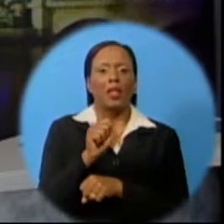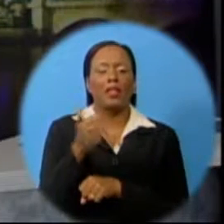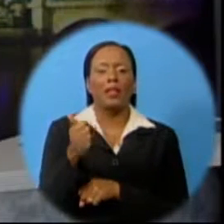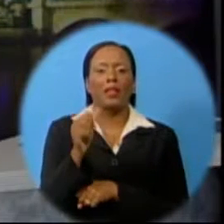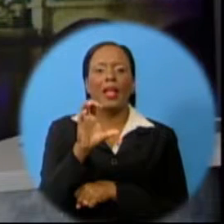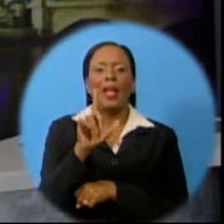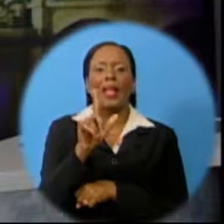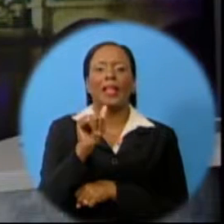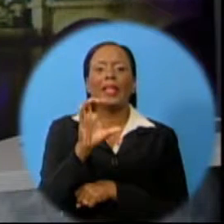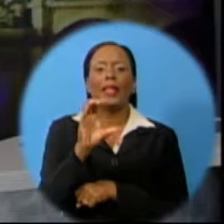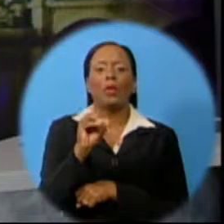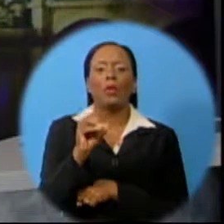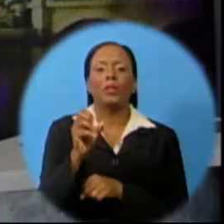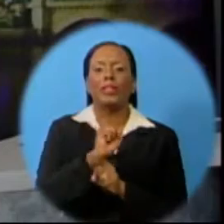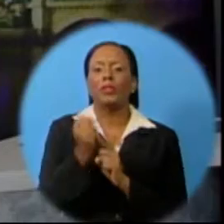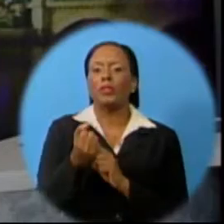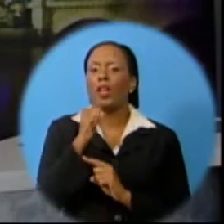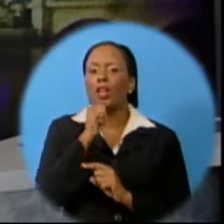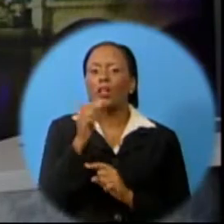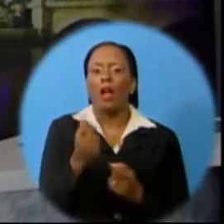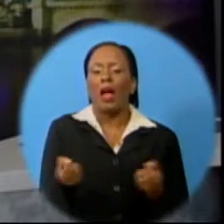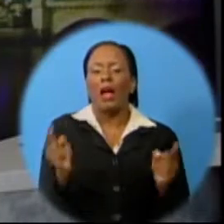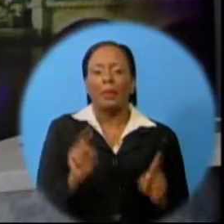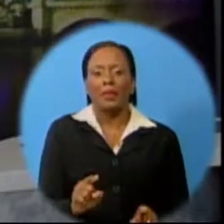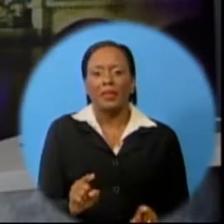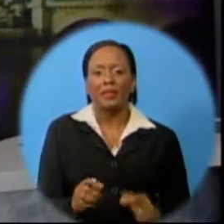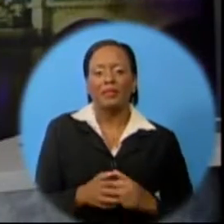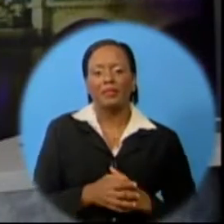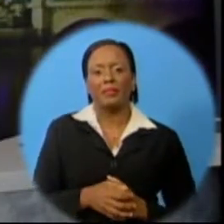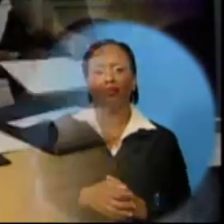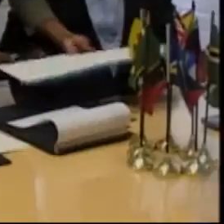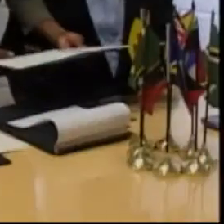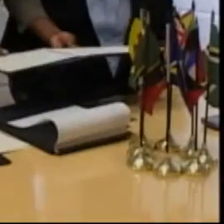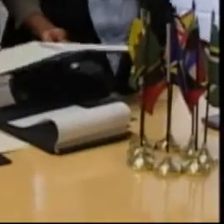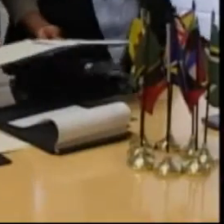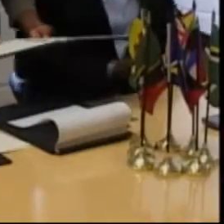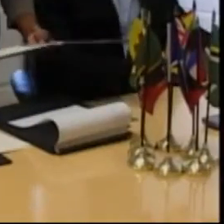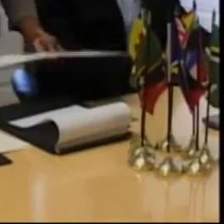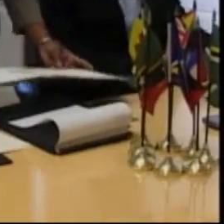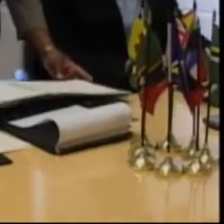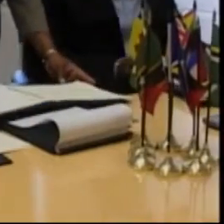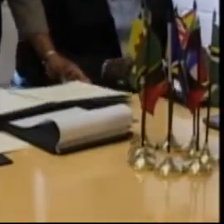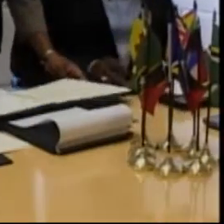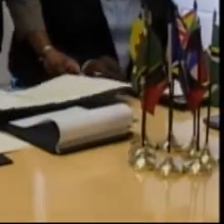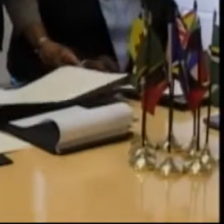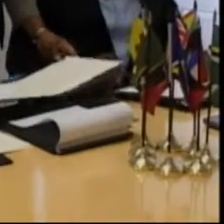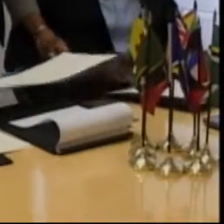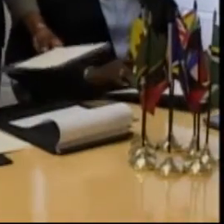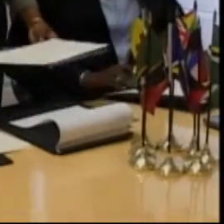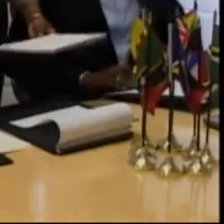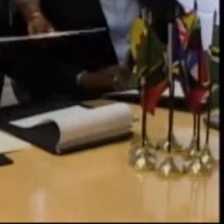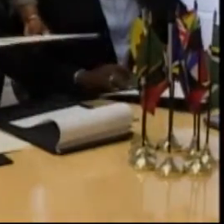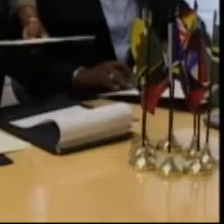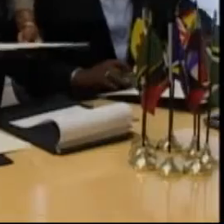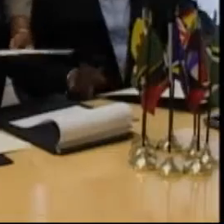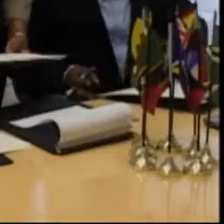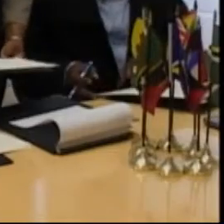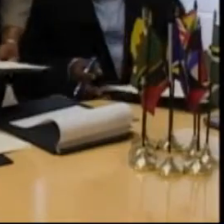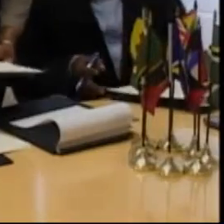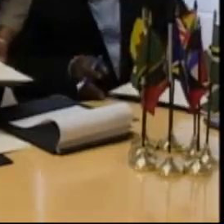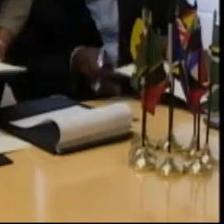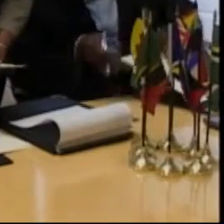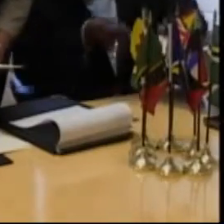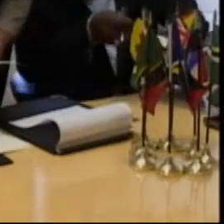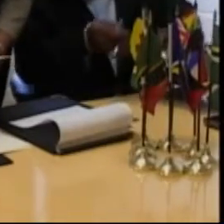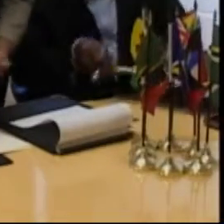responding to major scams emerging in recent time. Yesterday, the Financial Services Commission signed a memorandum of understanding with